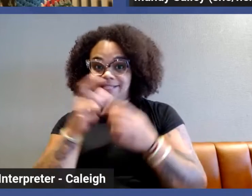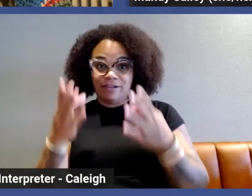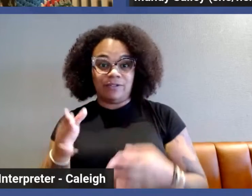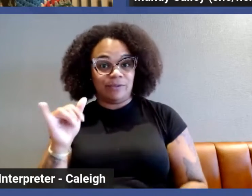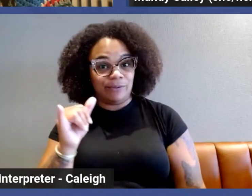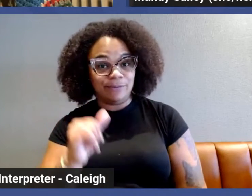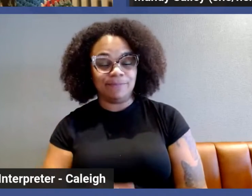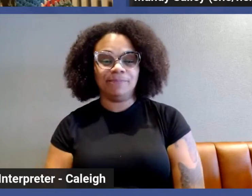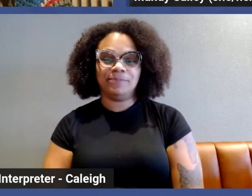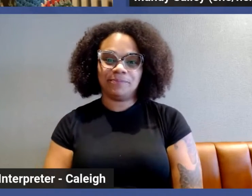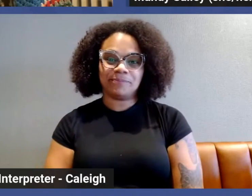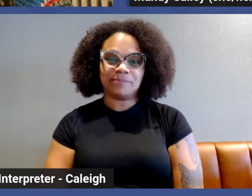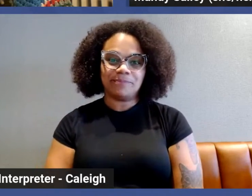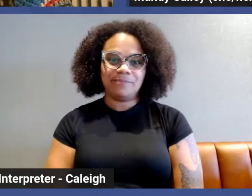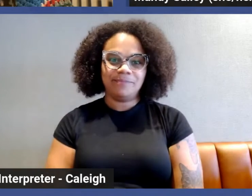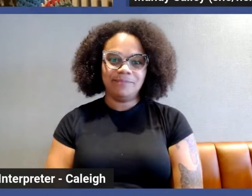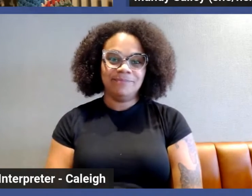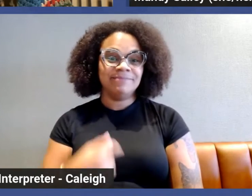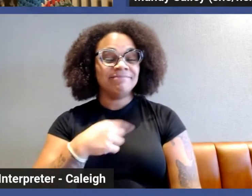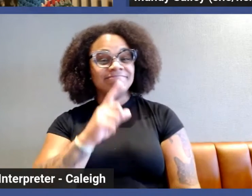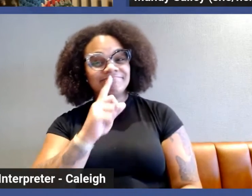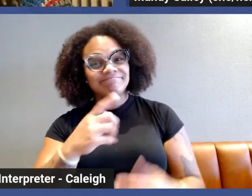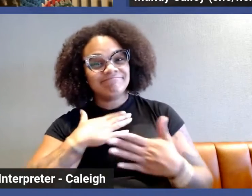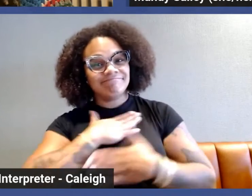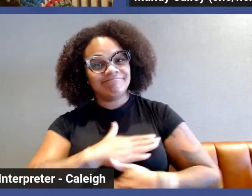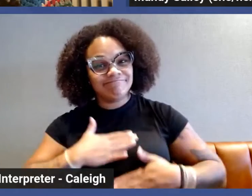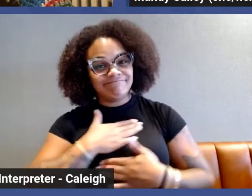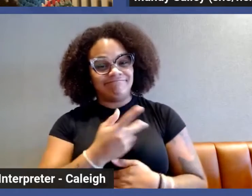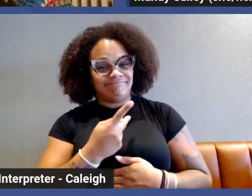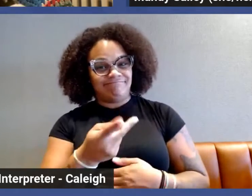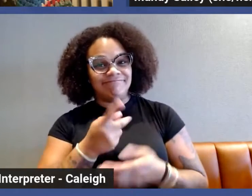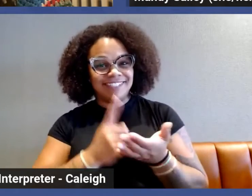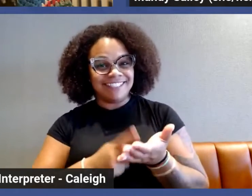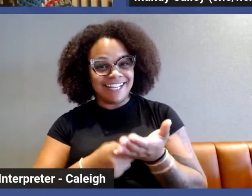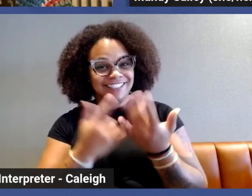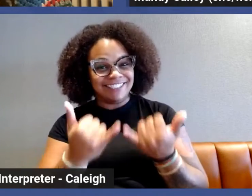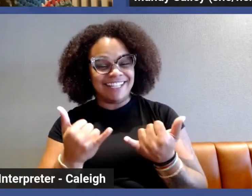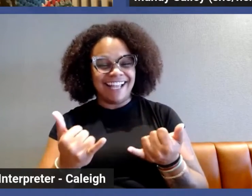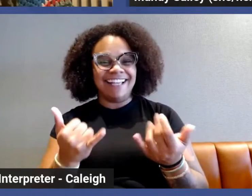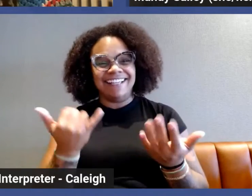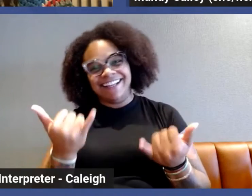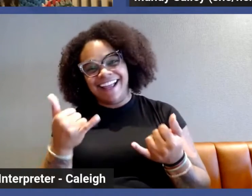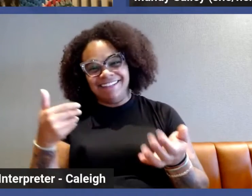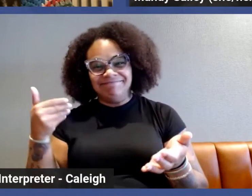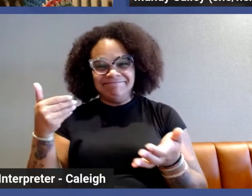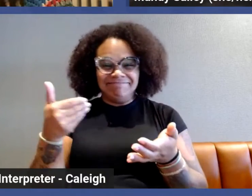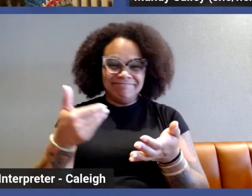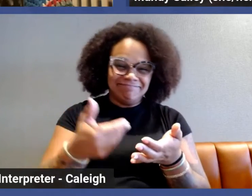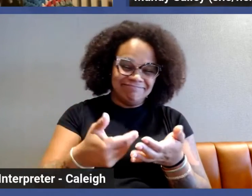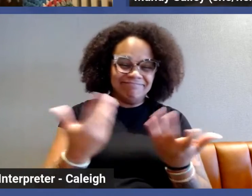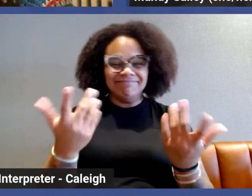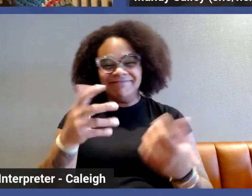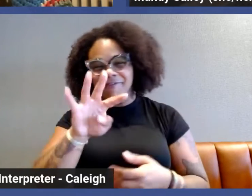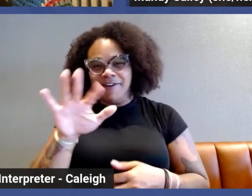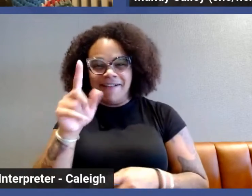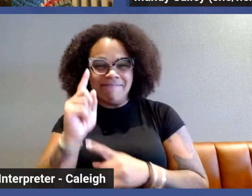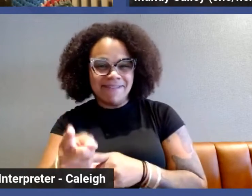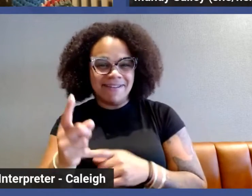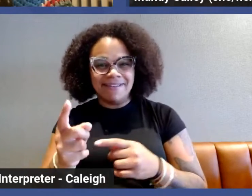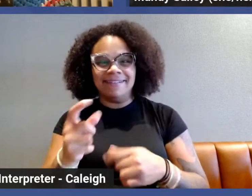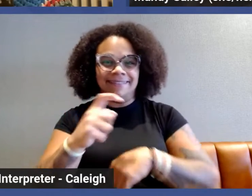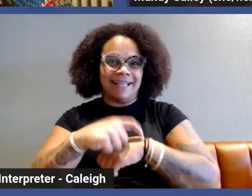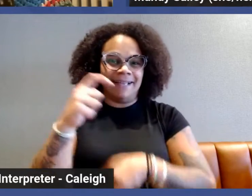So I have really enjoyed our discussion today. We're getting towards that like 40-45 minute mark. And so before